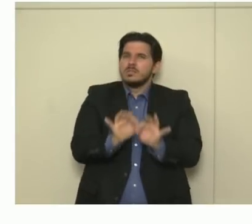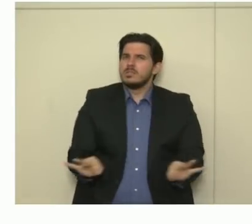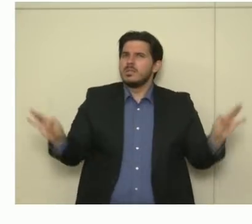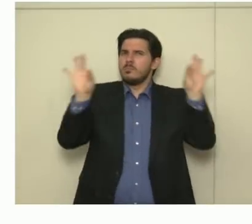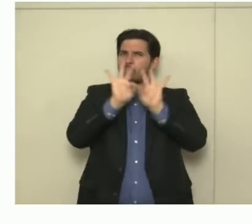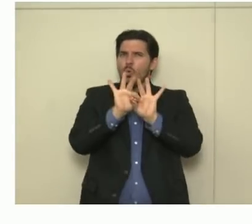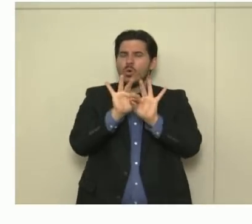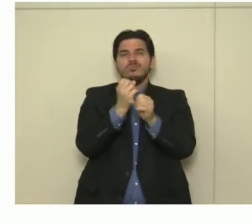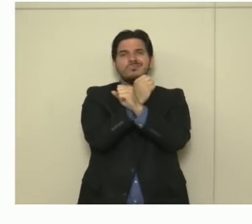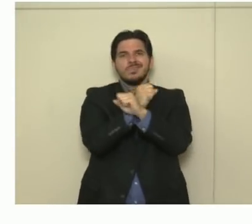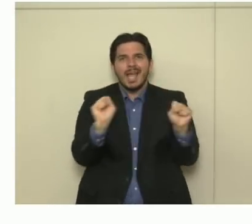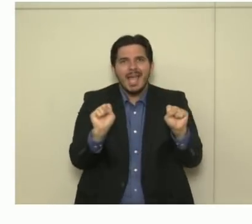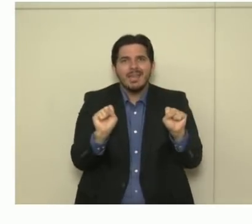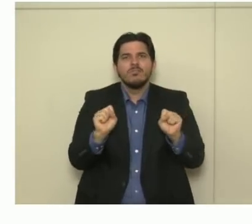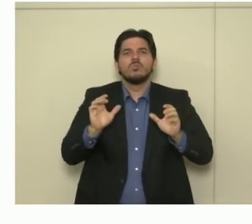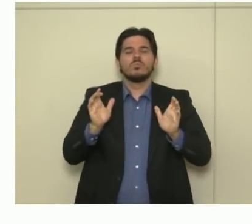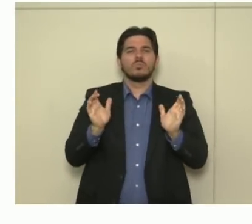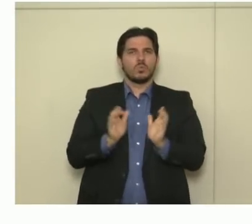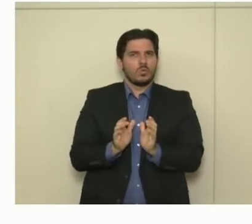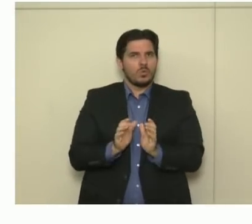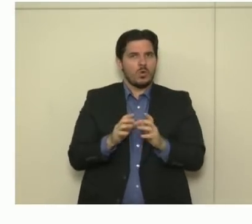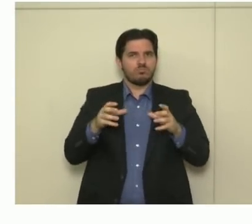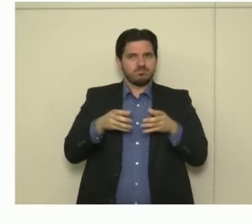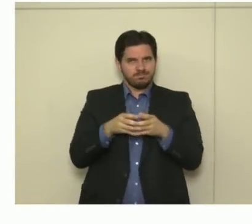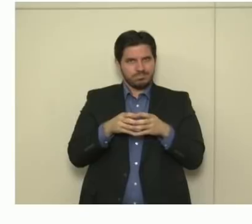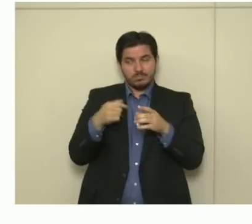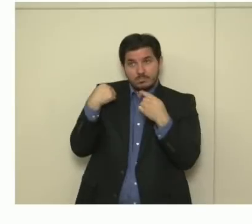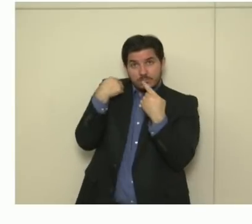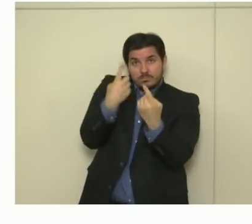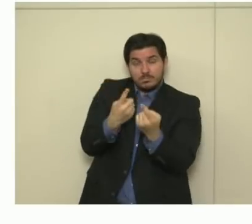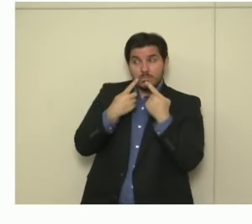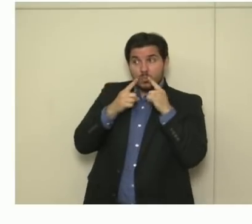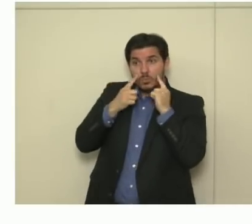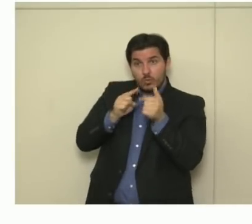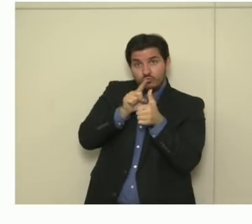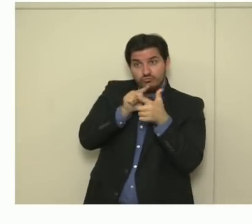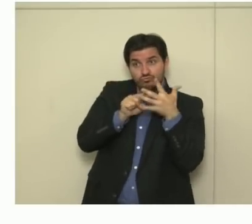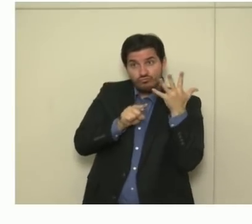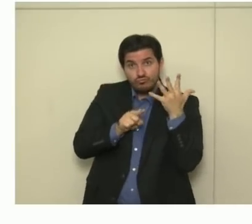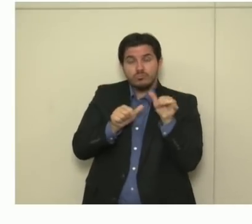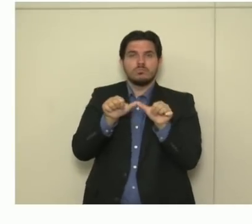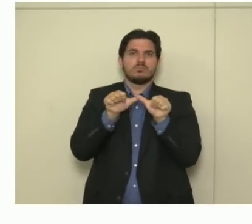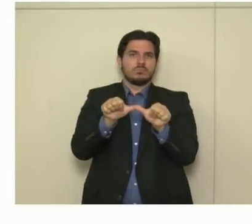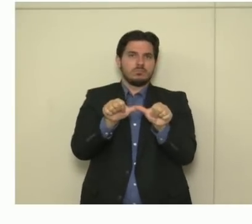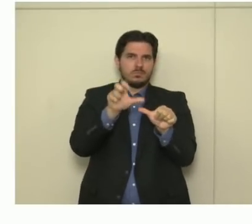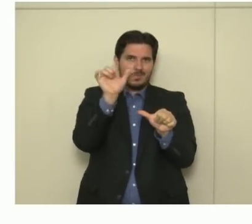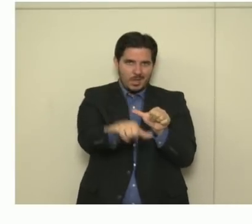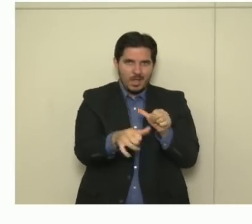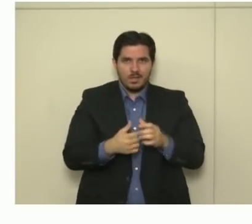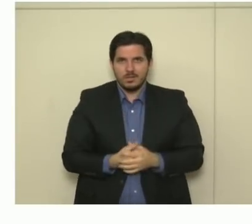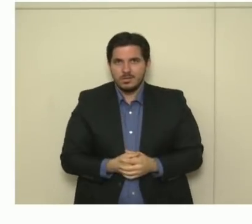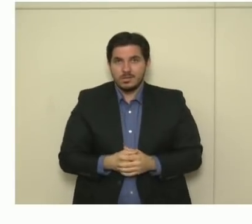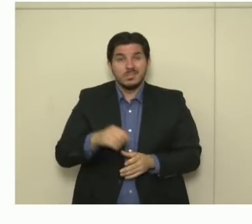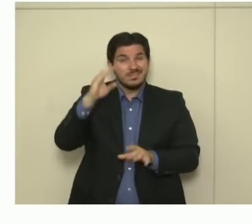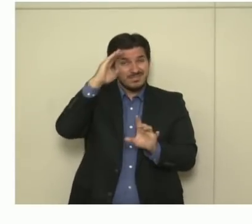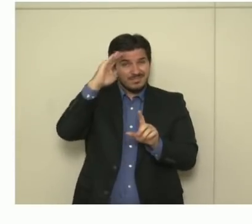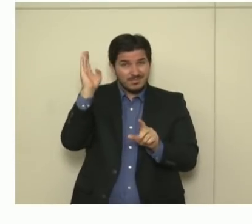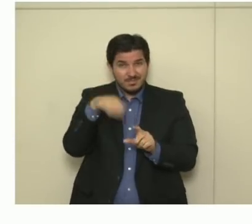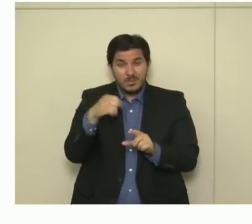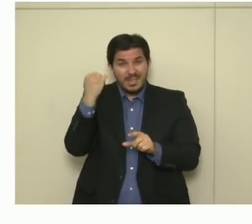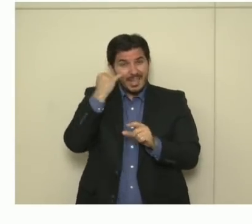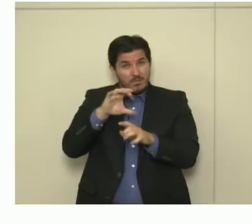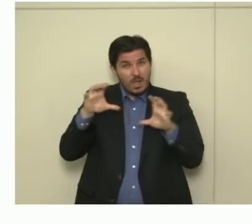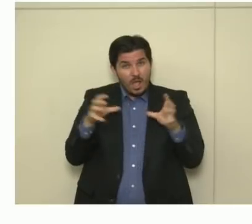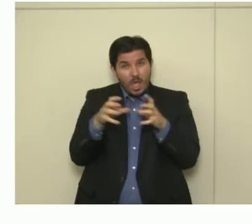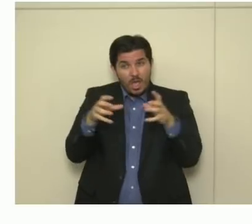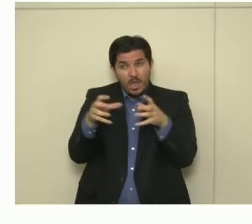it small, and do the things that we know have worked in the past so that those sorts of activities don't contribute to an